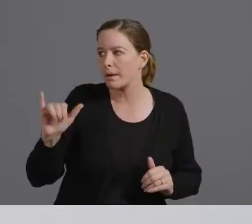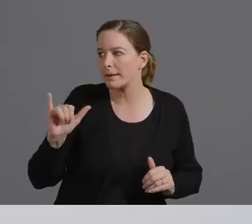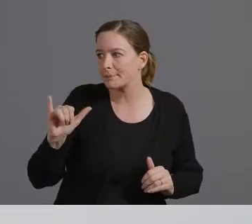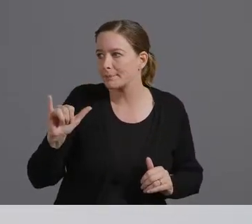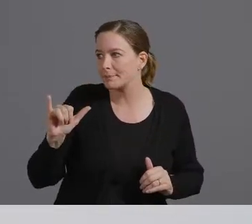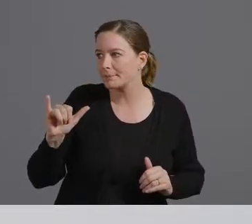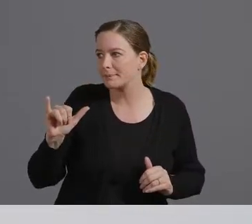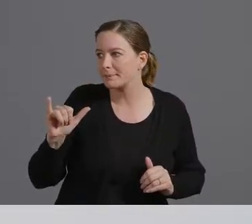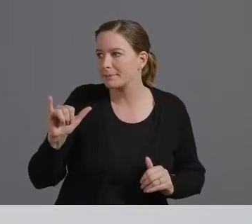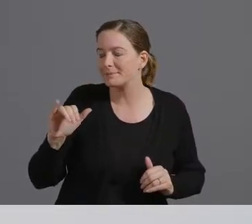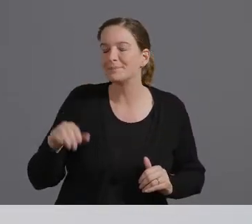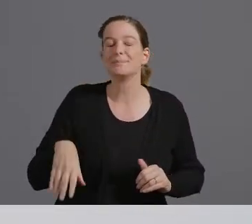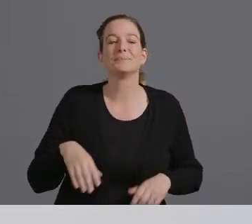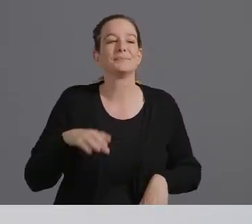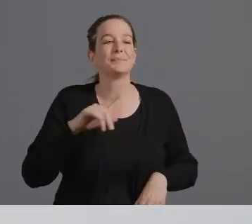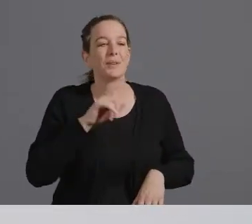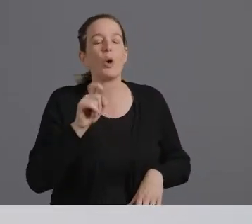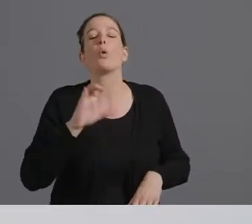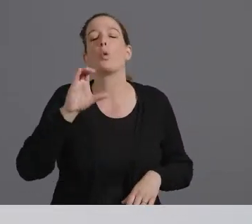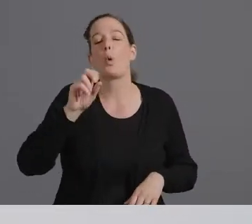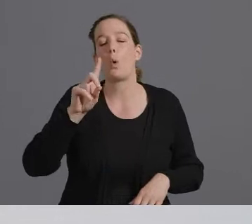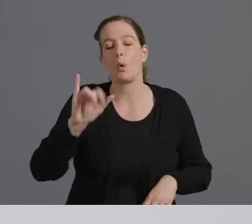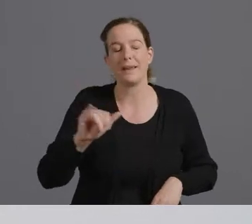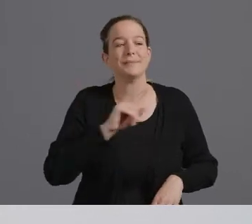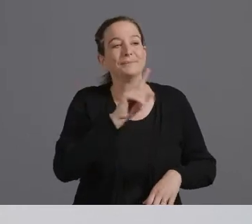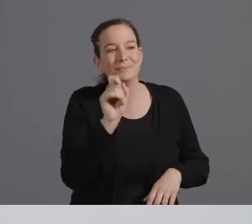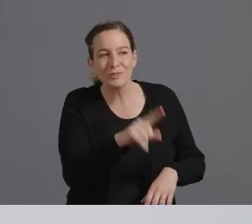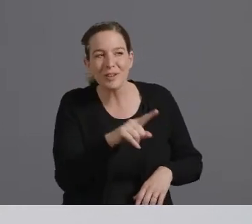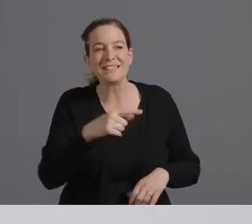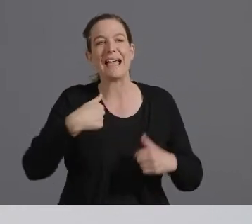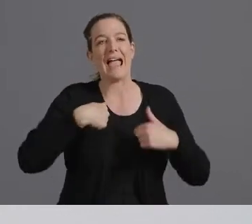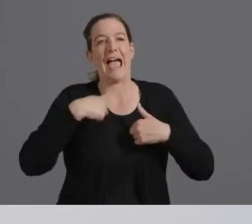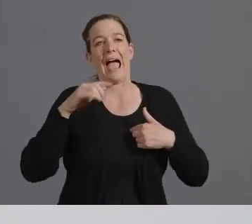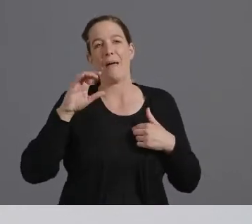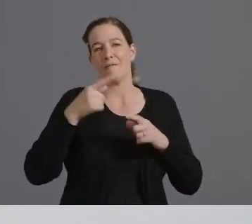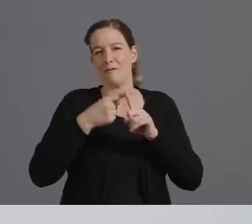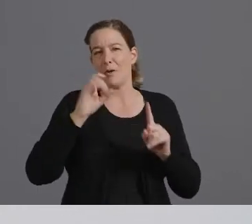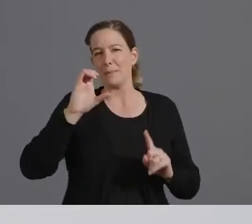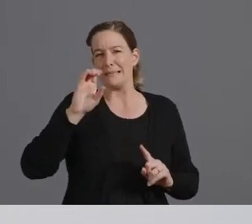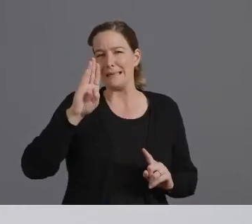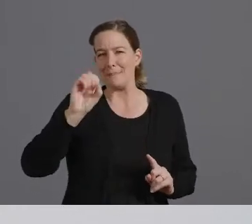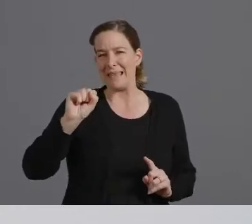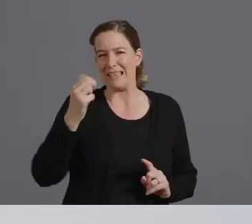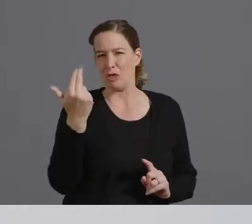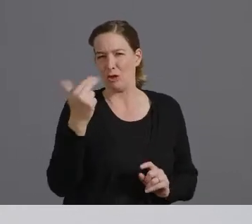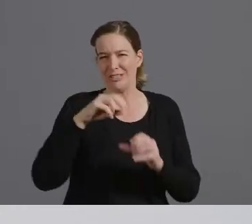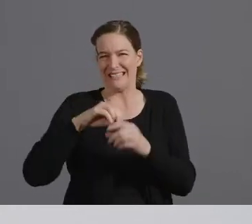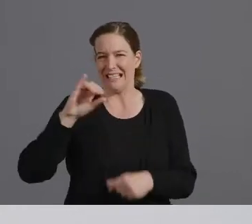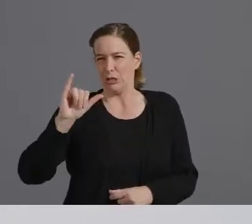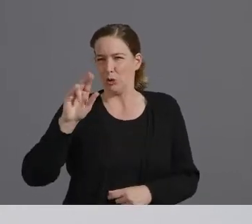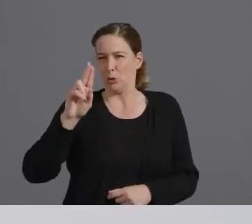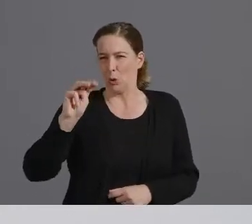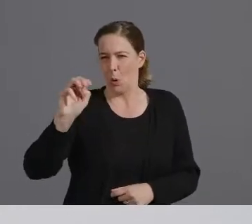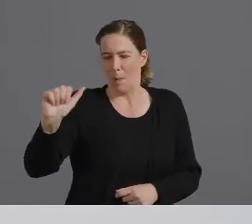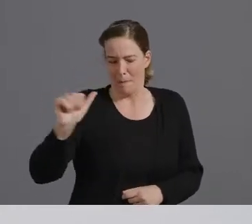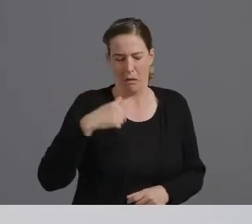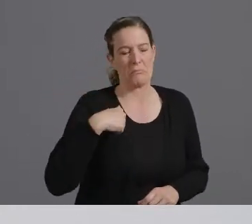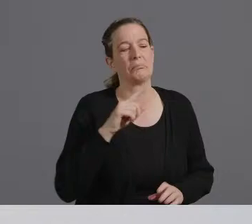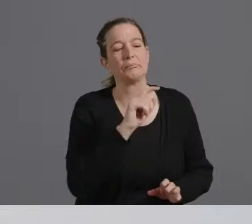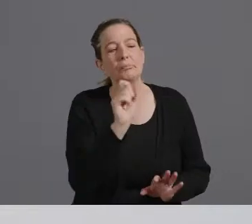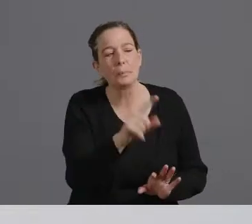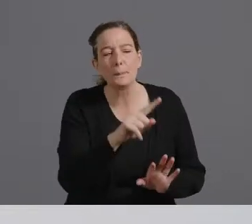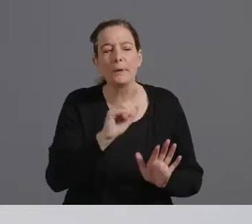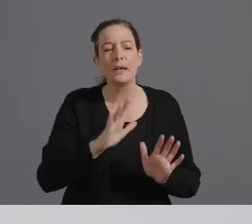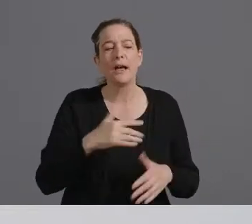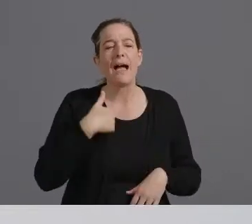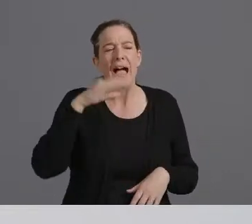Hello, Dr. Christ. I'm Cody Lee with CBS 13 in Yuma. I have a couple questions real quickly. I know you mentioned that